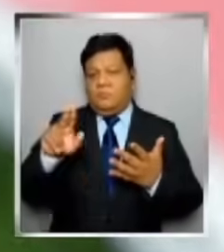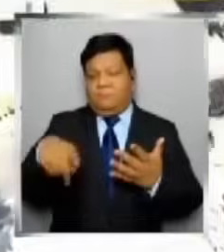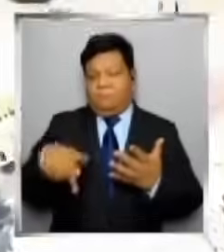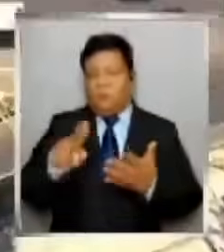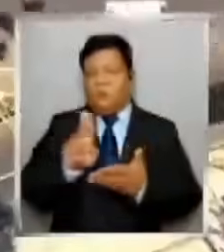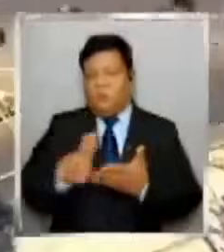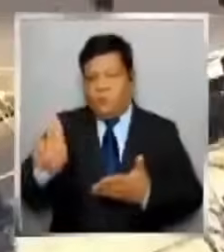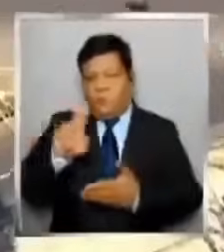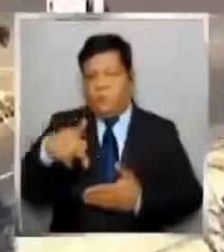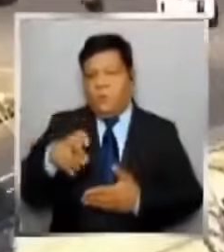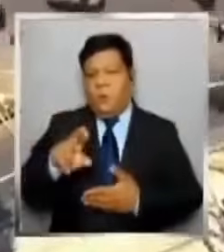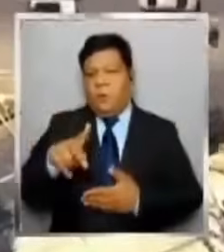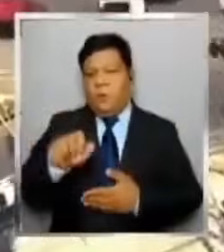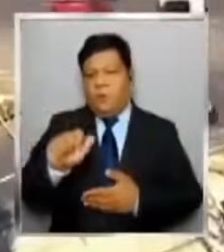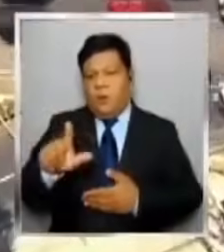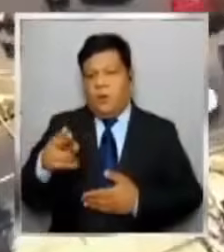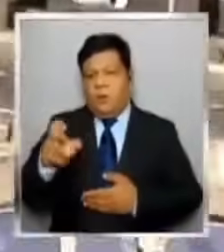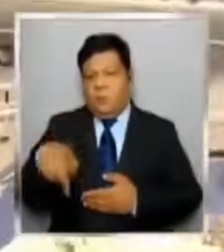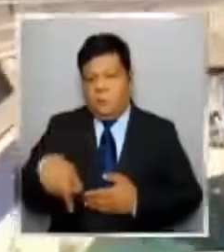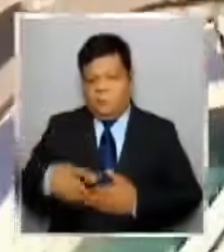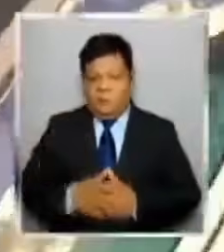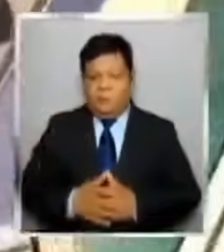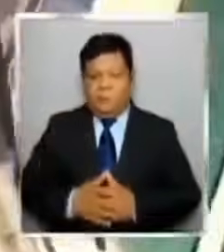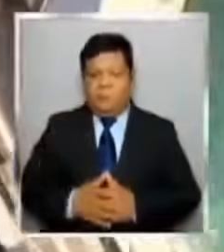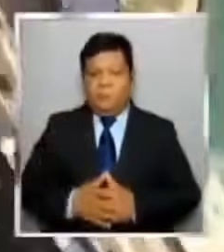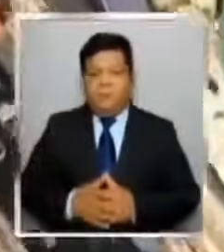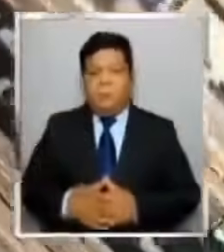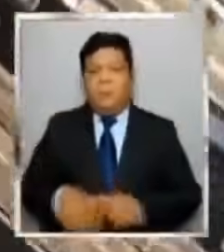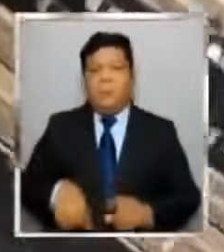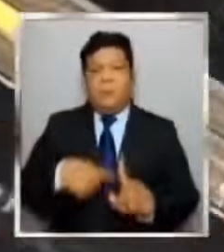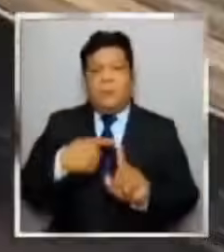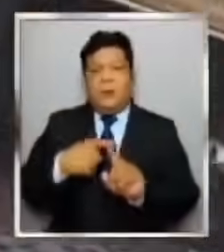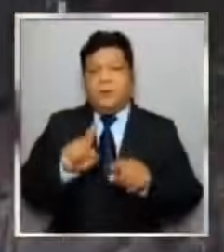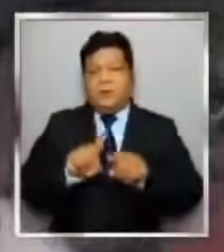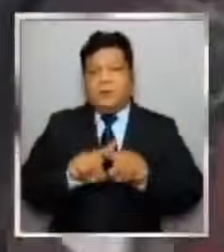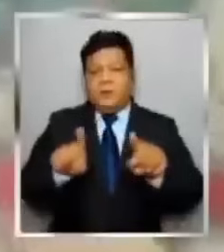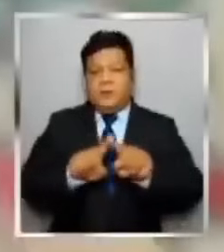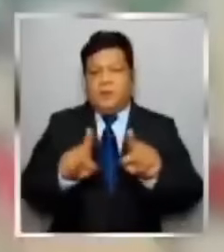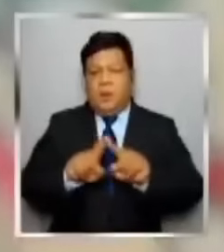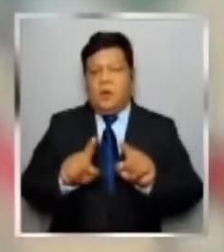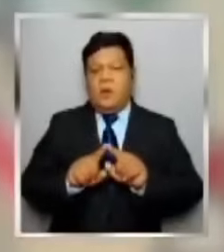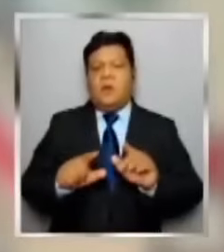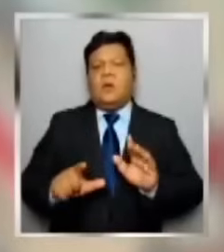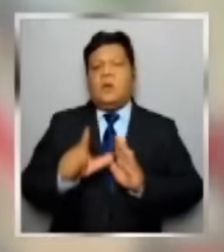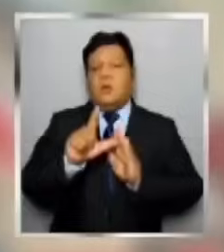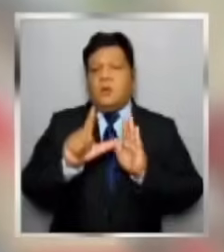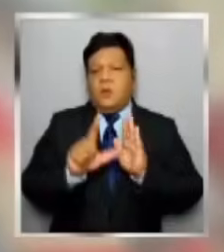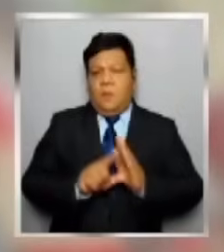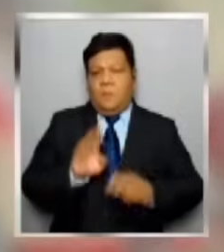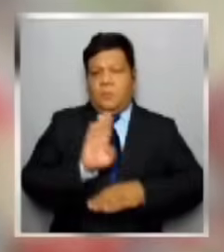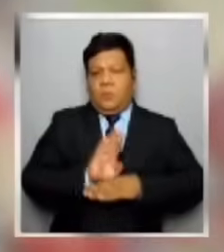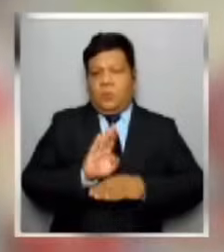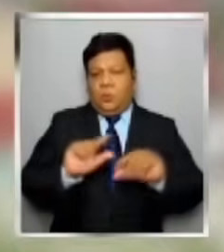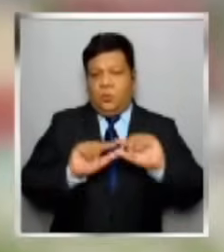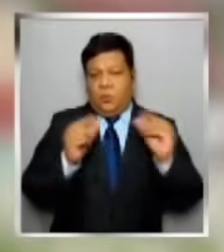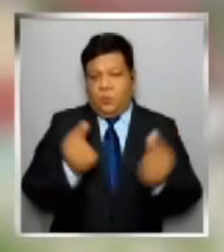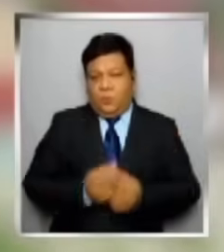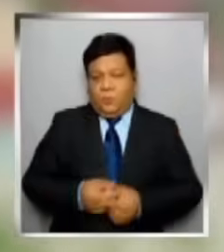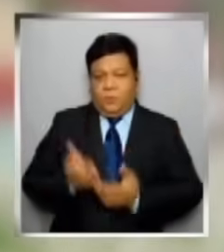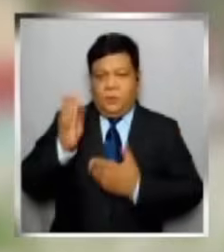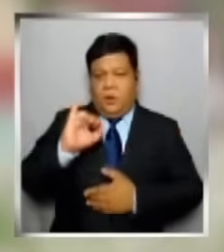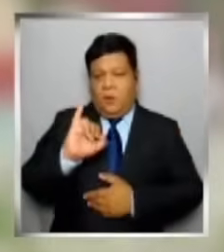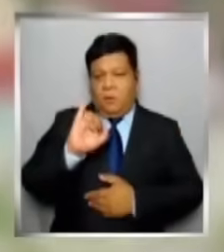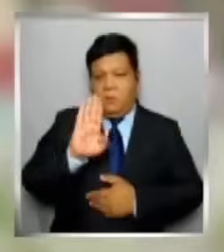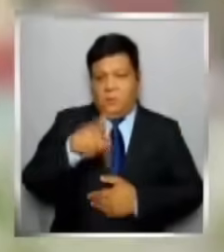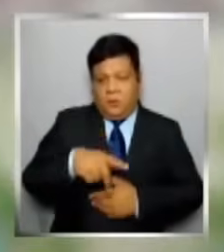Dalta. Katuwang din namin ang ilang premyadong legal at business group, ang Integrated Bar of the Philippines,